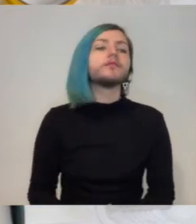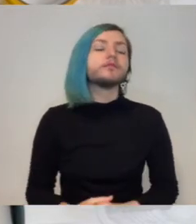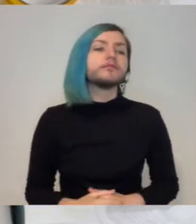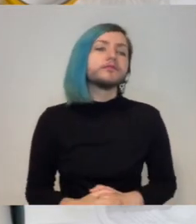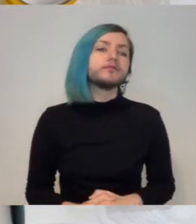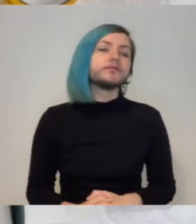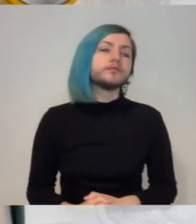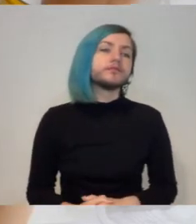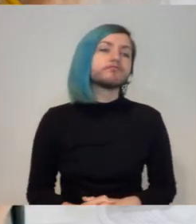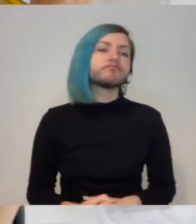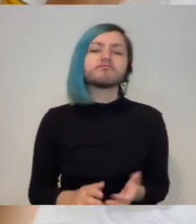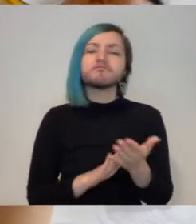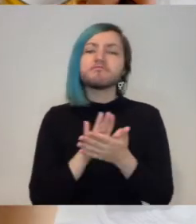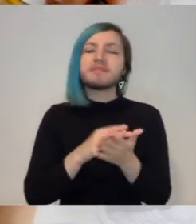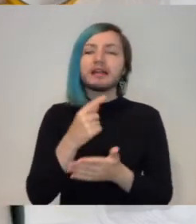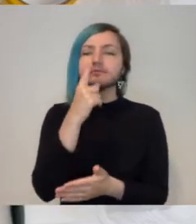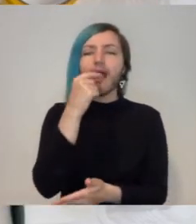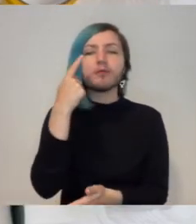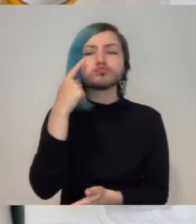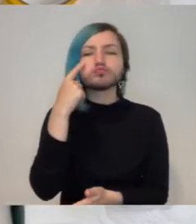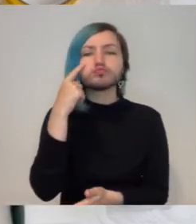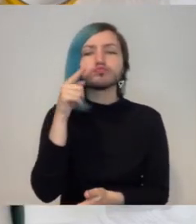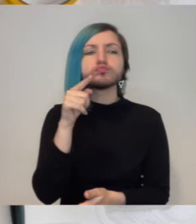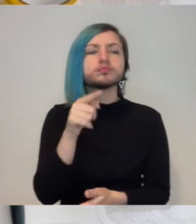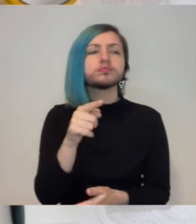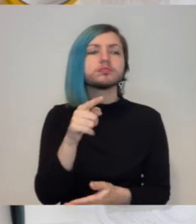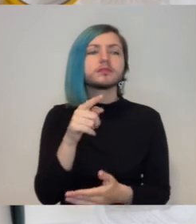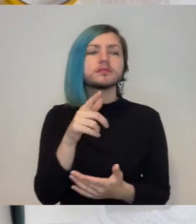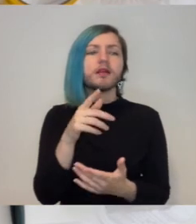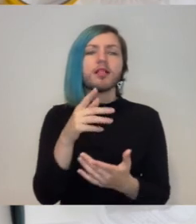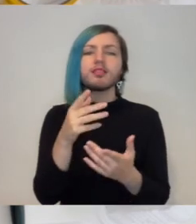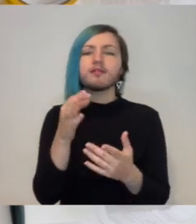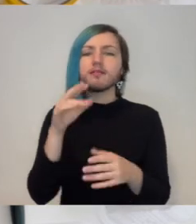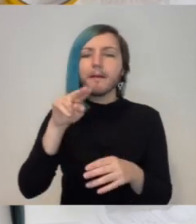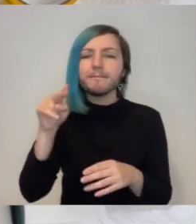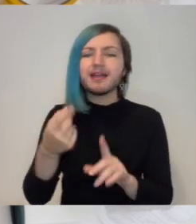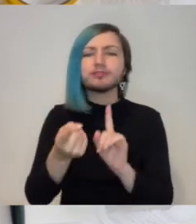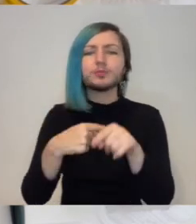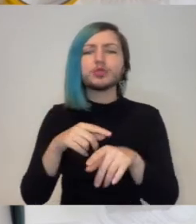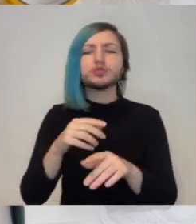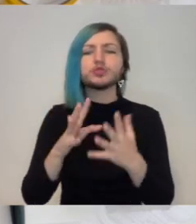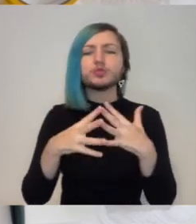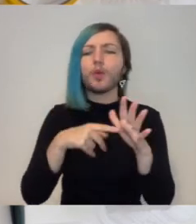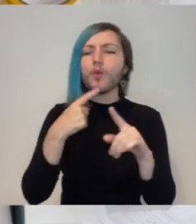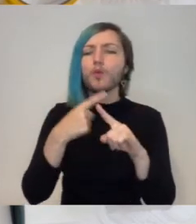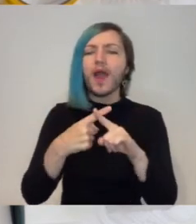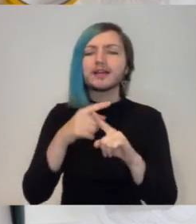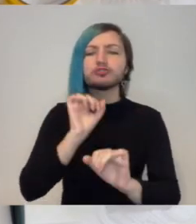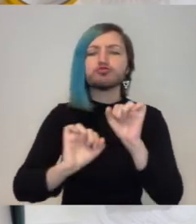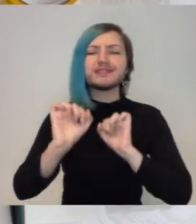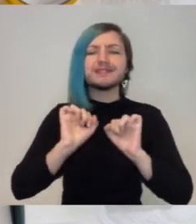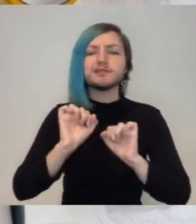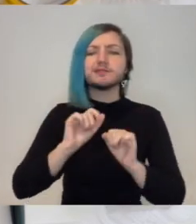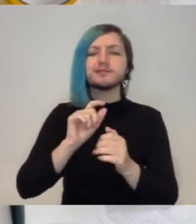to look at how it responds to the wax resist surface that